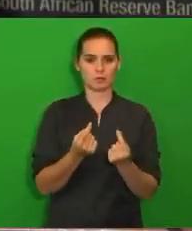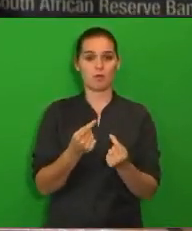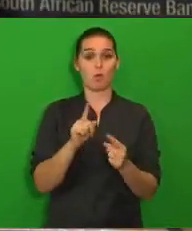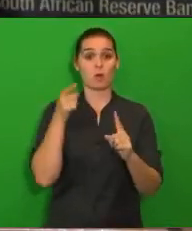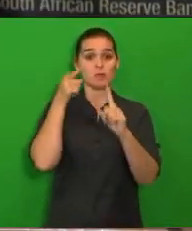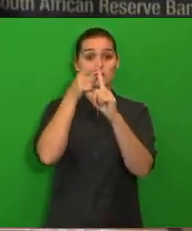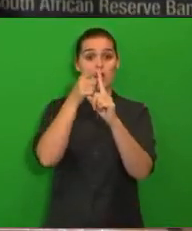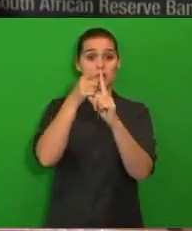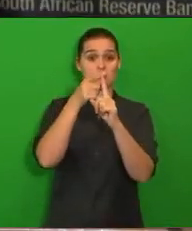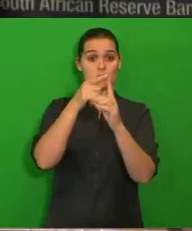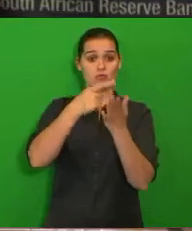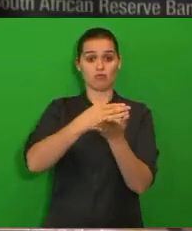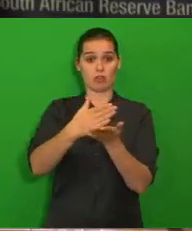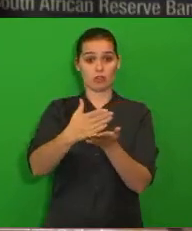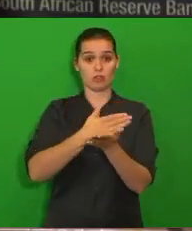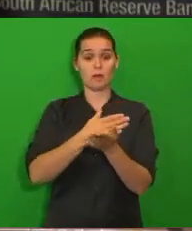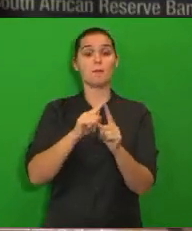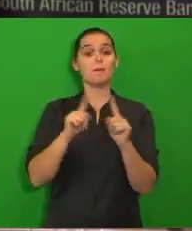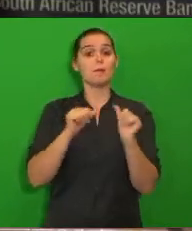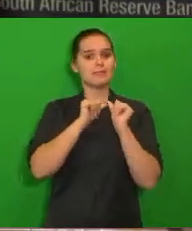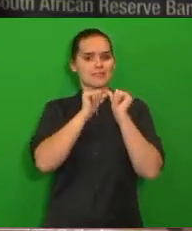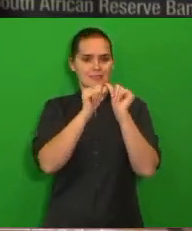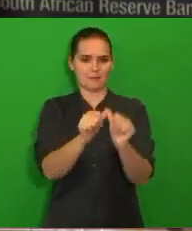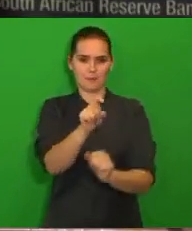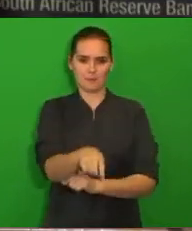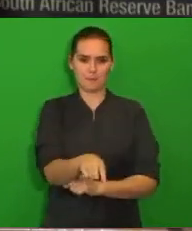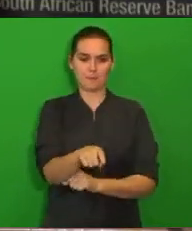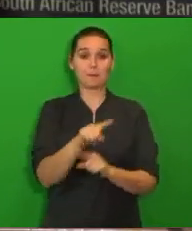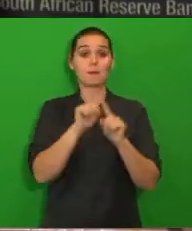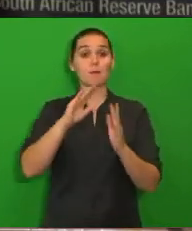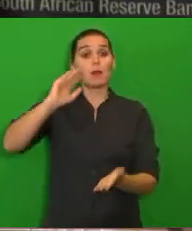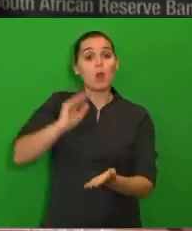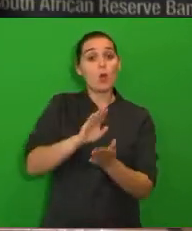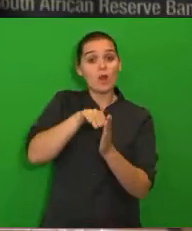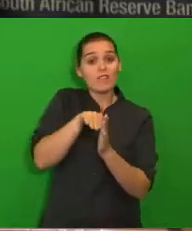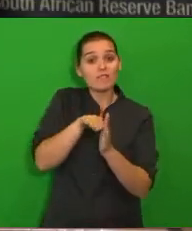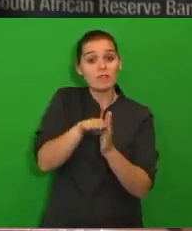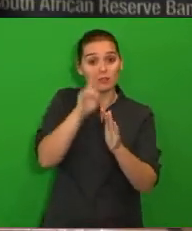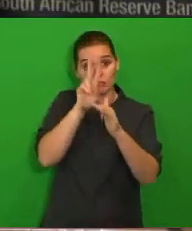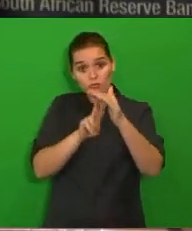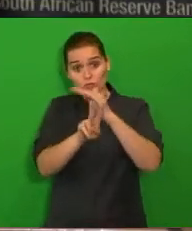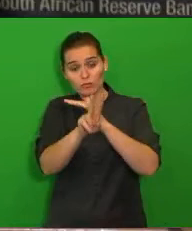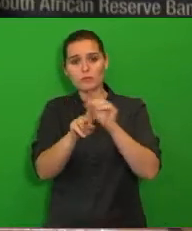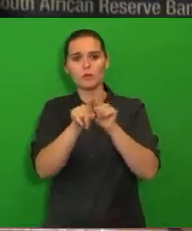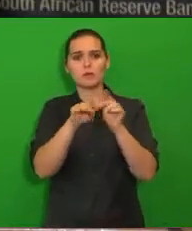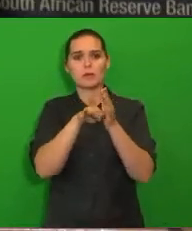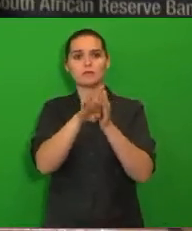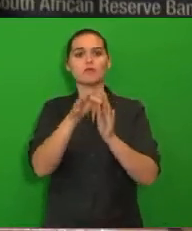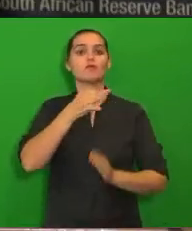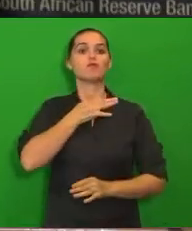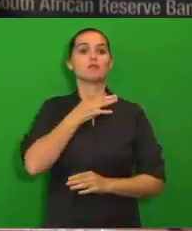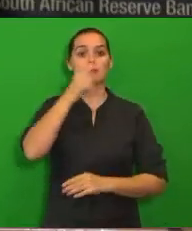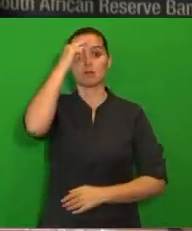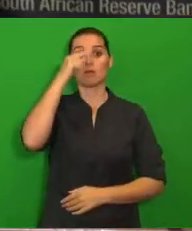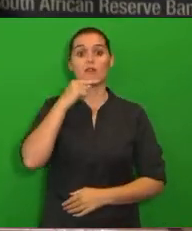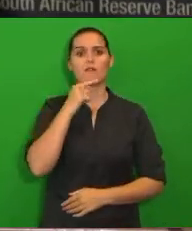target range on a sustained basis, the lower inflation forecast and improved risk profile opens